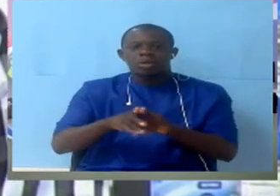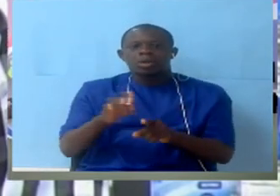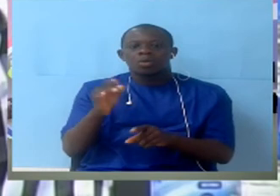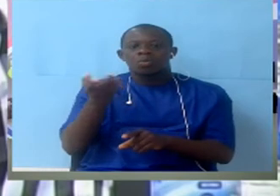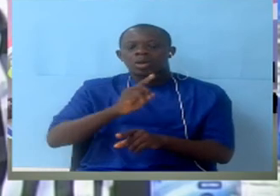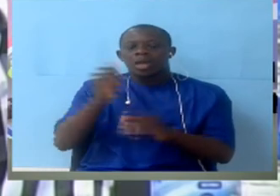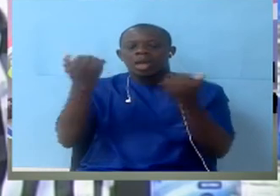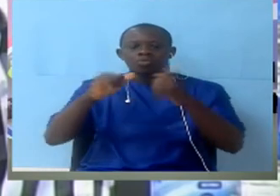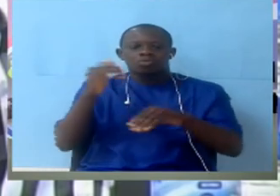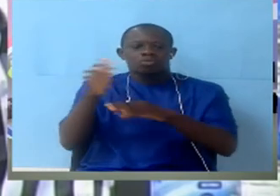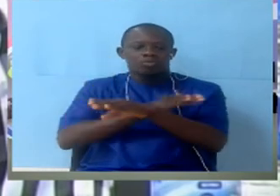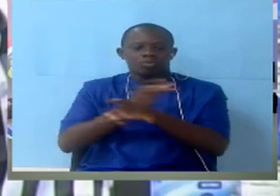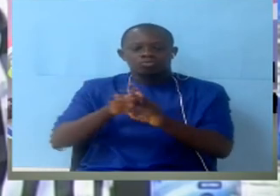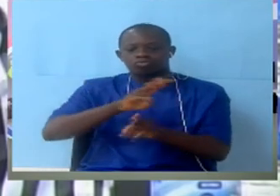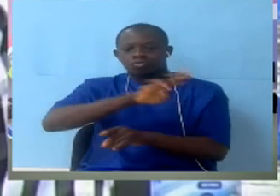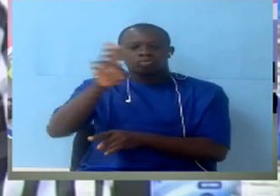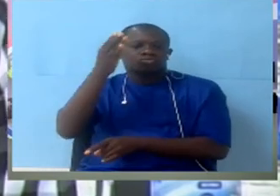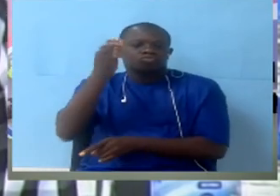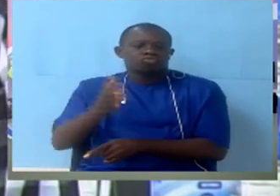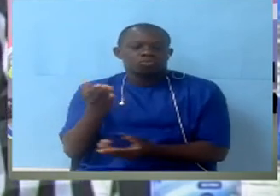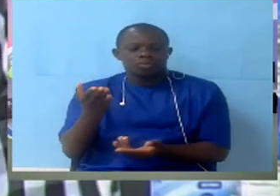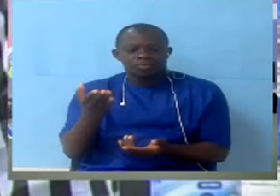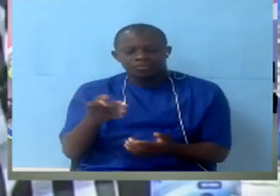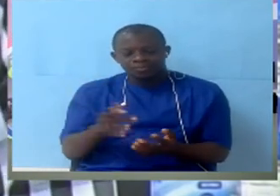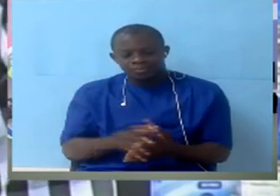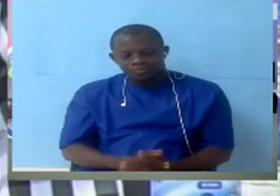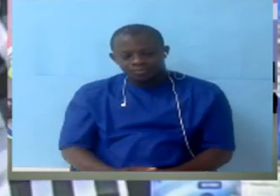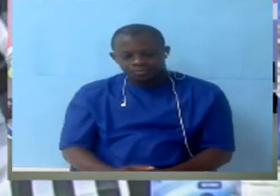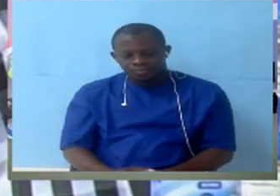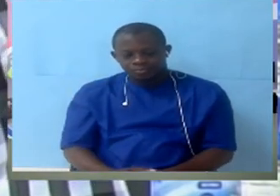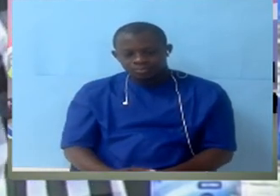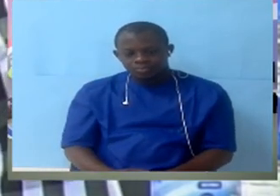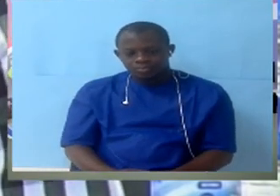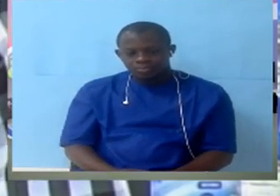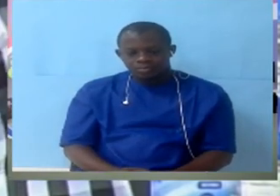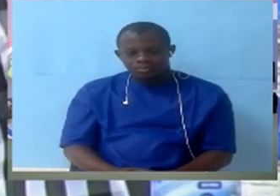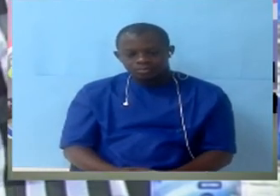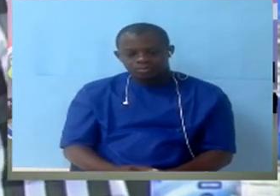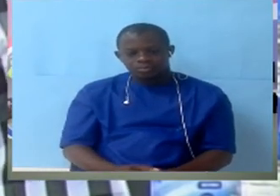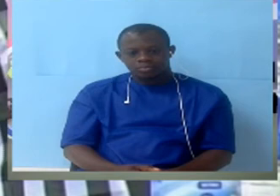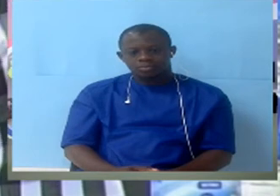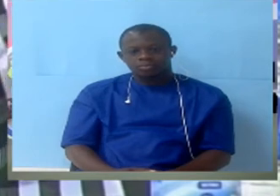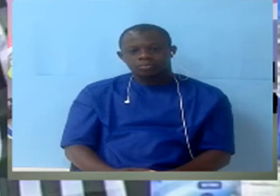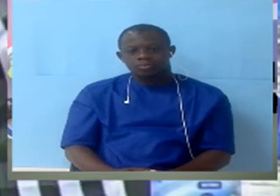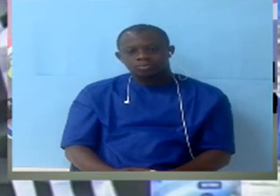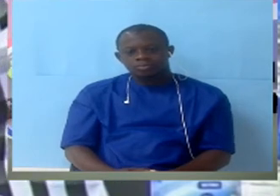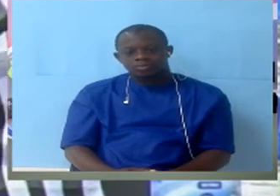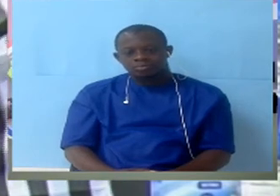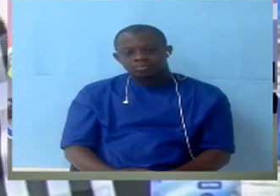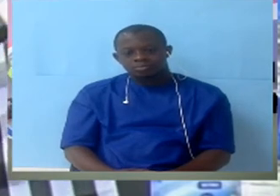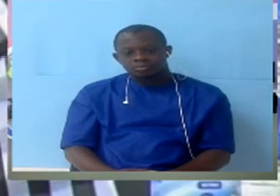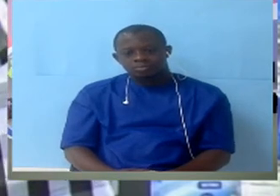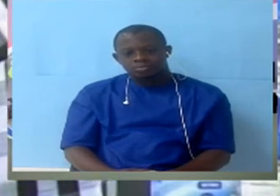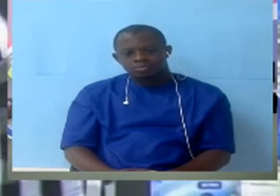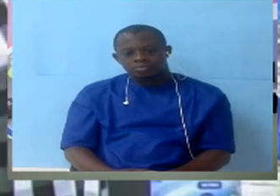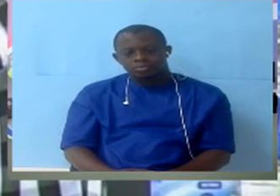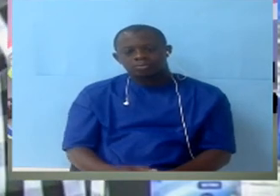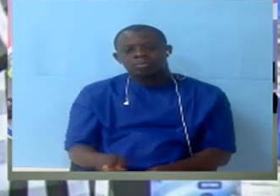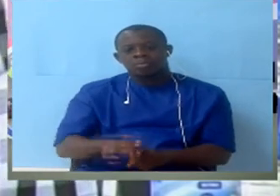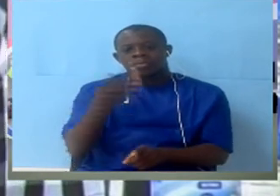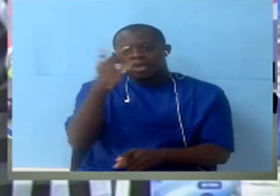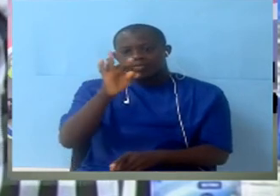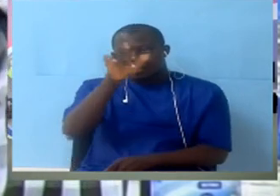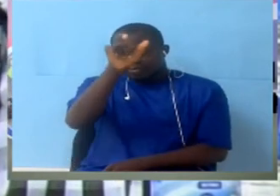what has happened is not even true. Because ni to rekuke miyanga ronta for it work for punishment amadipka punish.